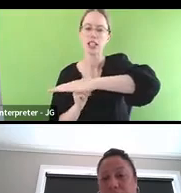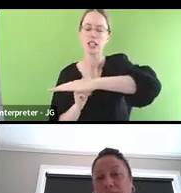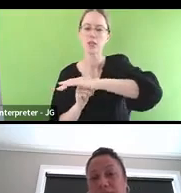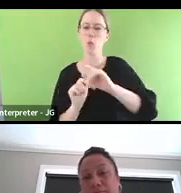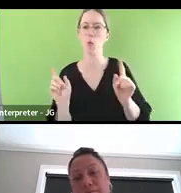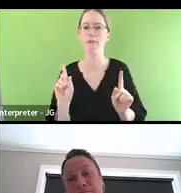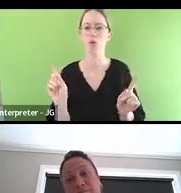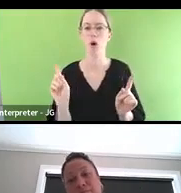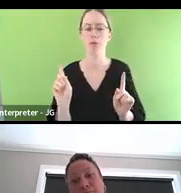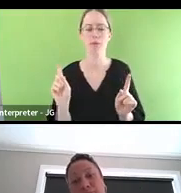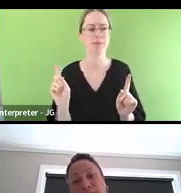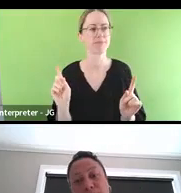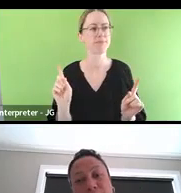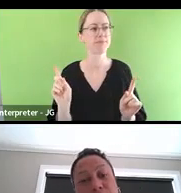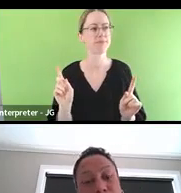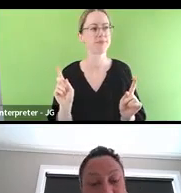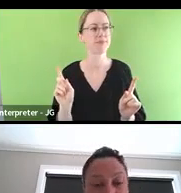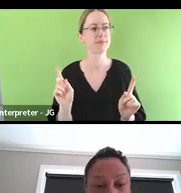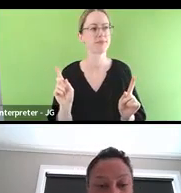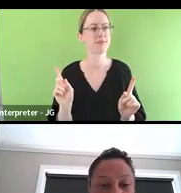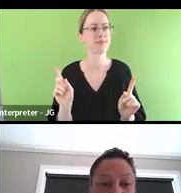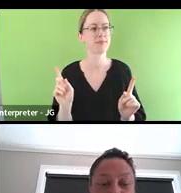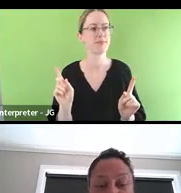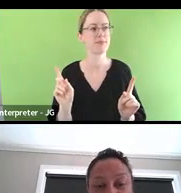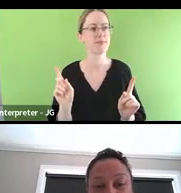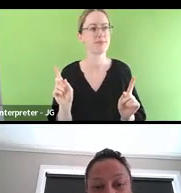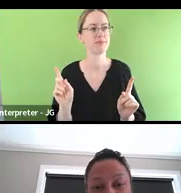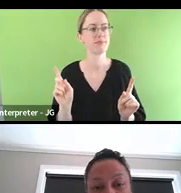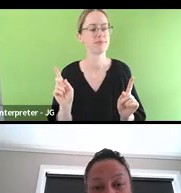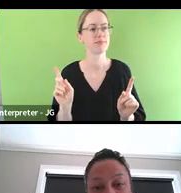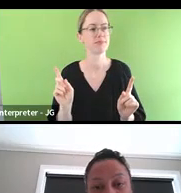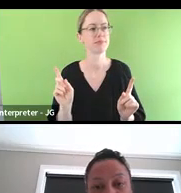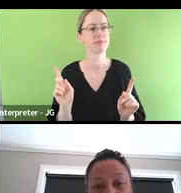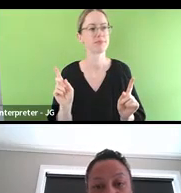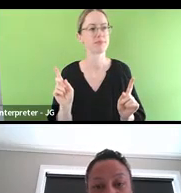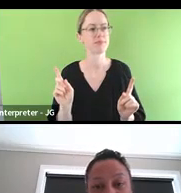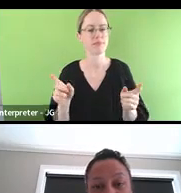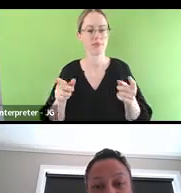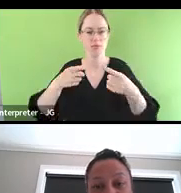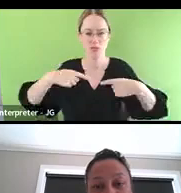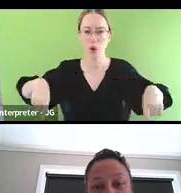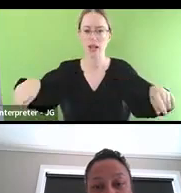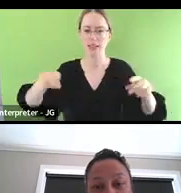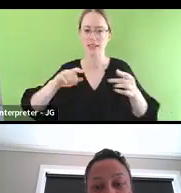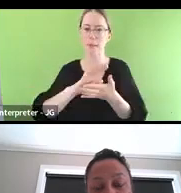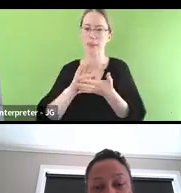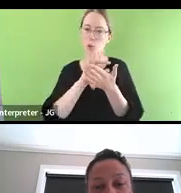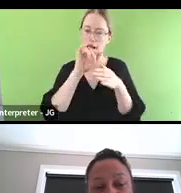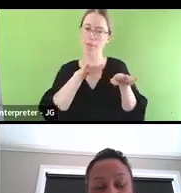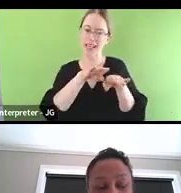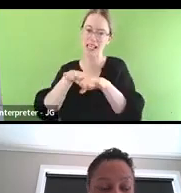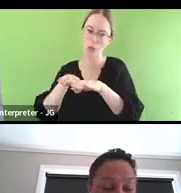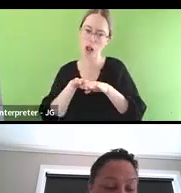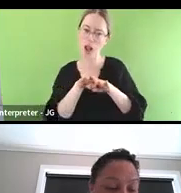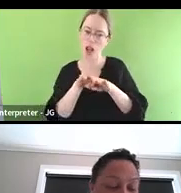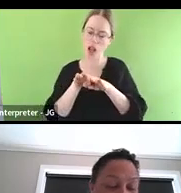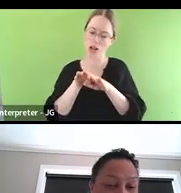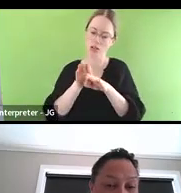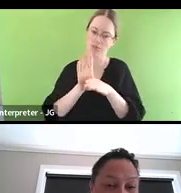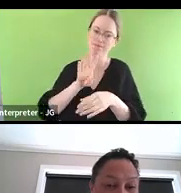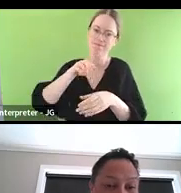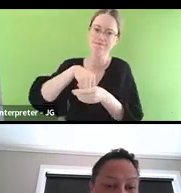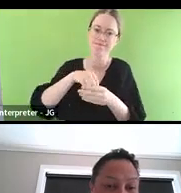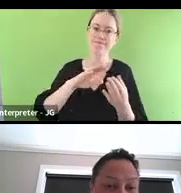for us so that we could have equal opportunities in the community.